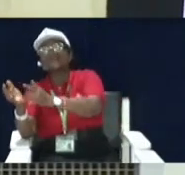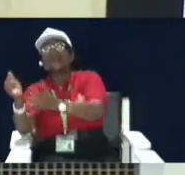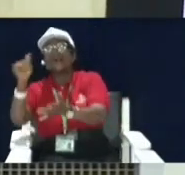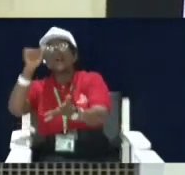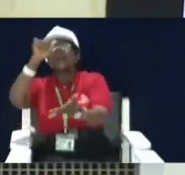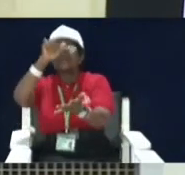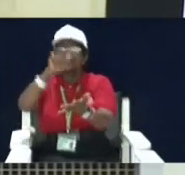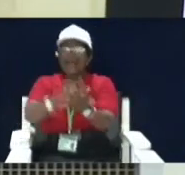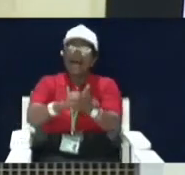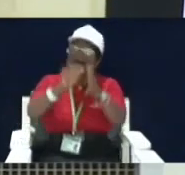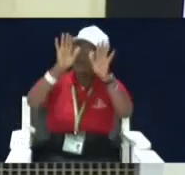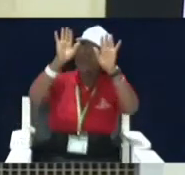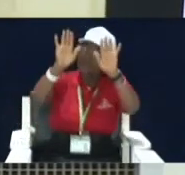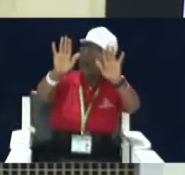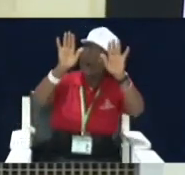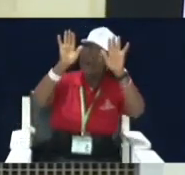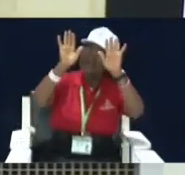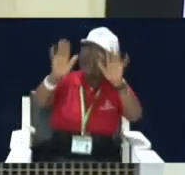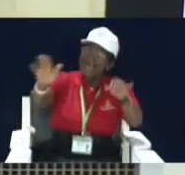That